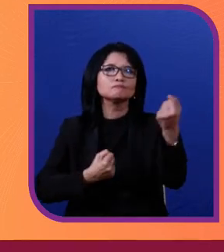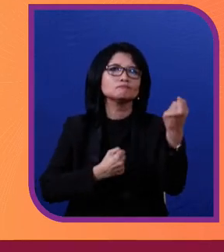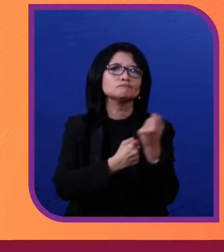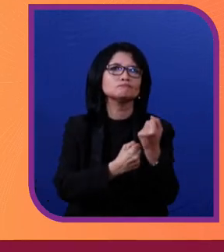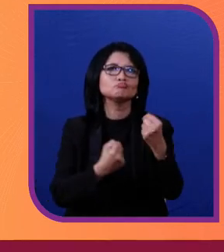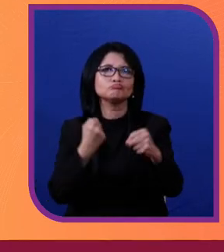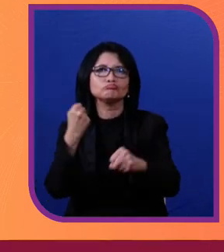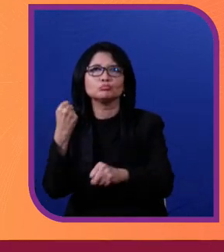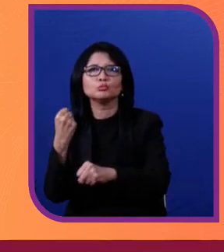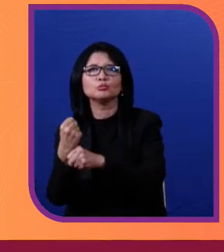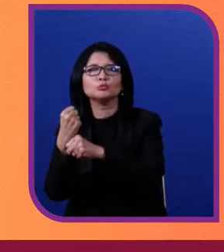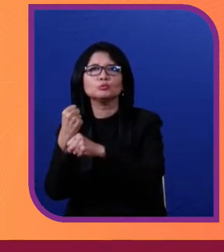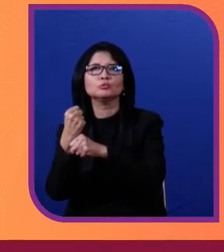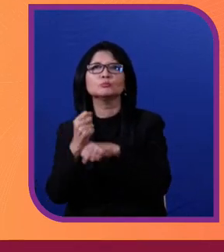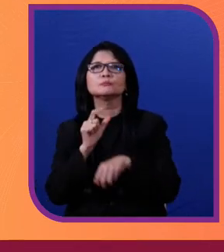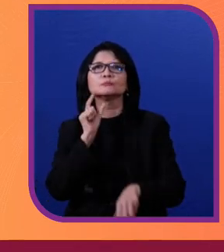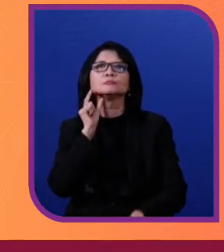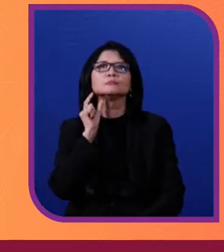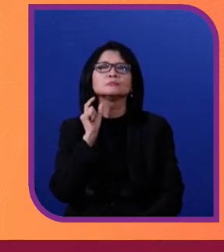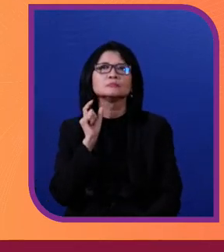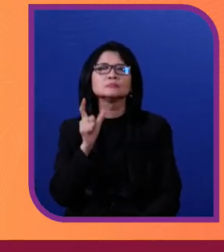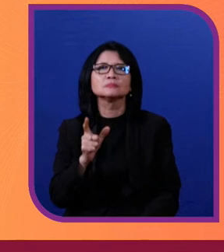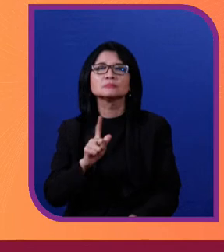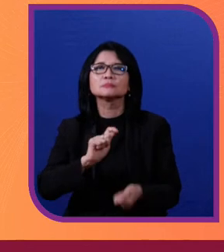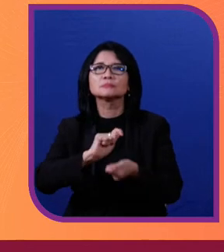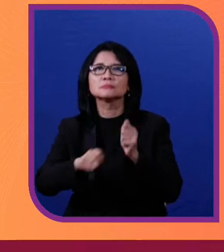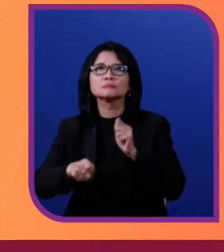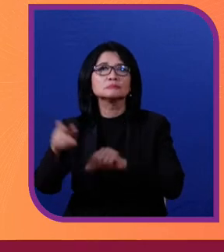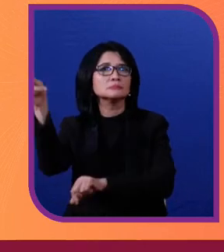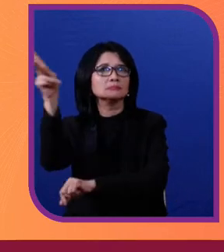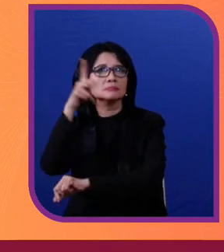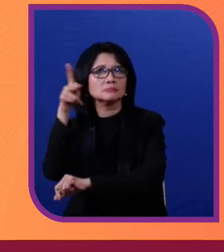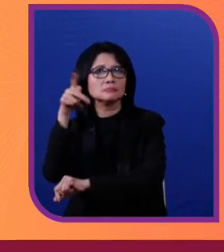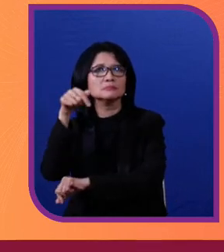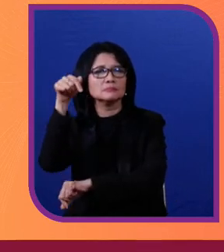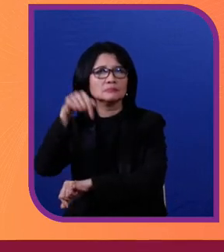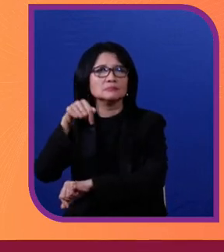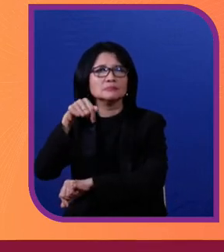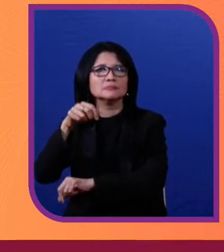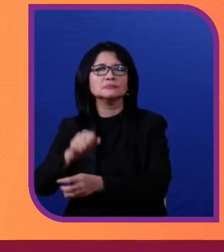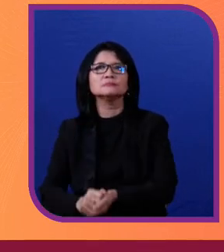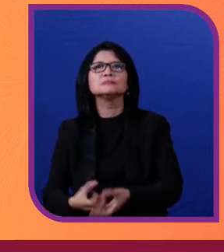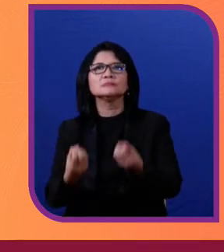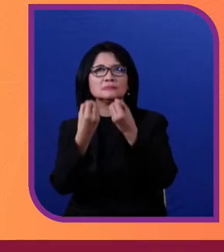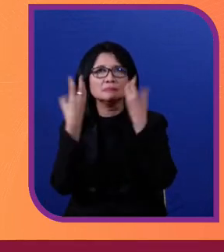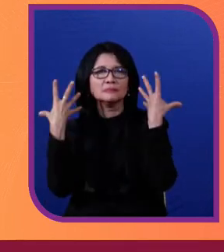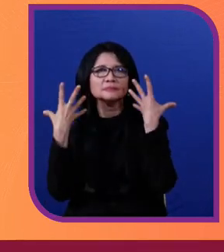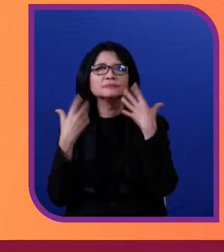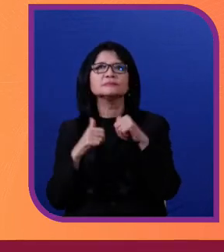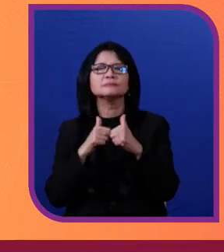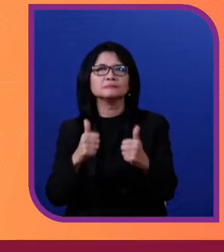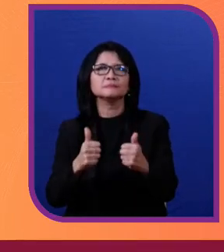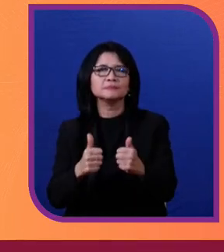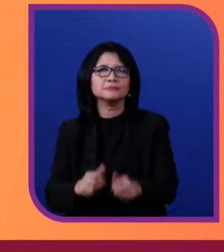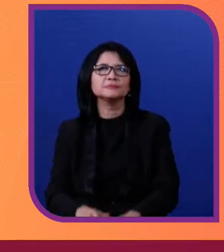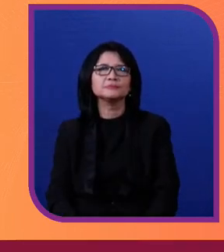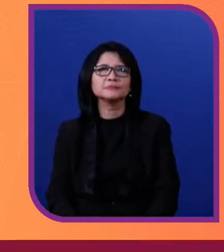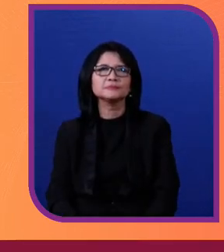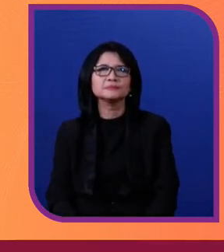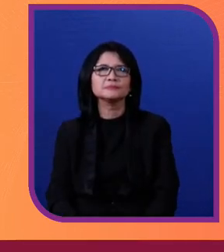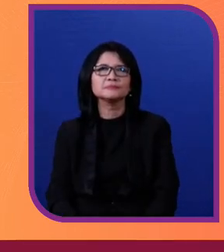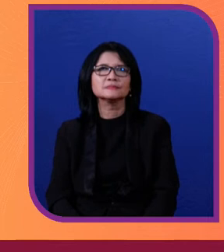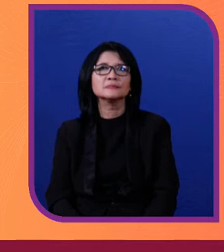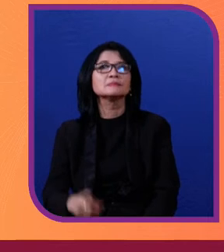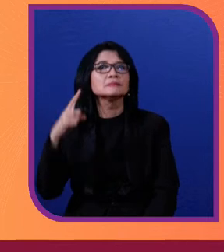make the project visible Enno The government also Hai if the